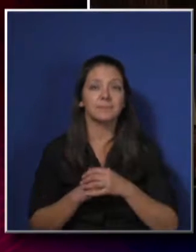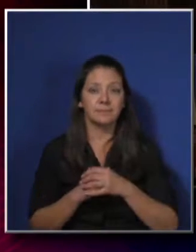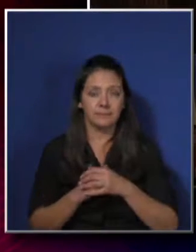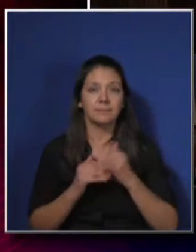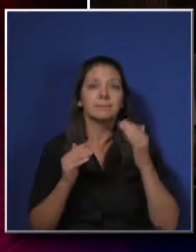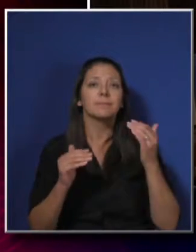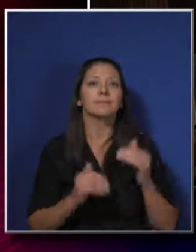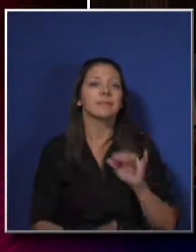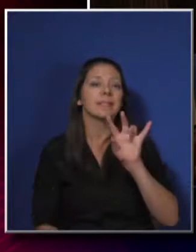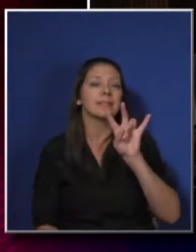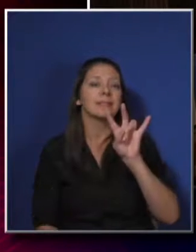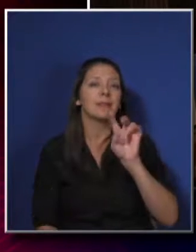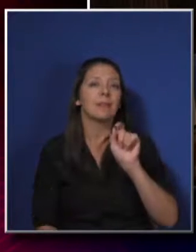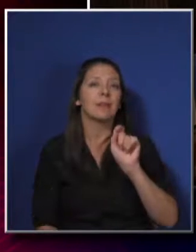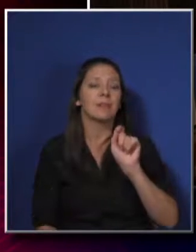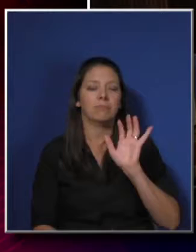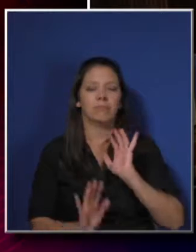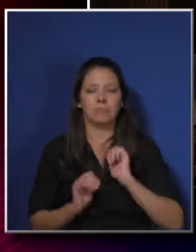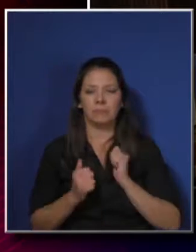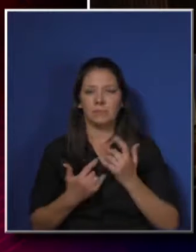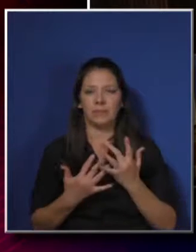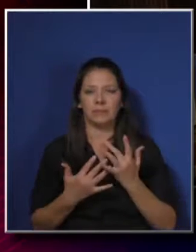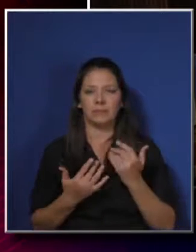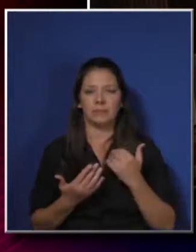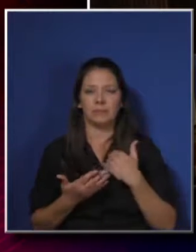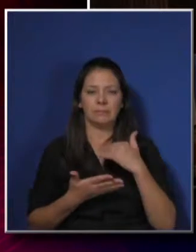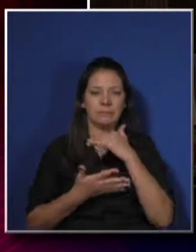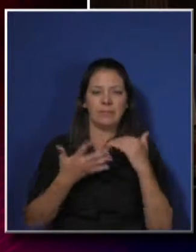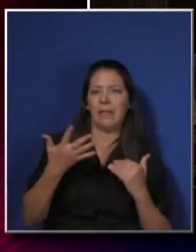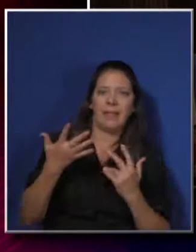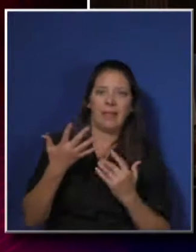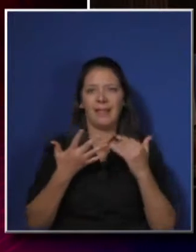Item 7.0. Wait, sorry, lost my place.